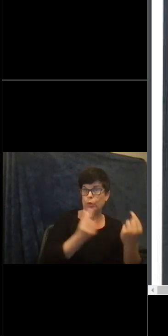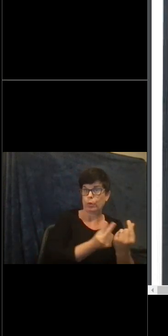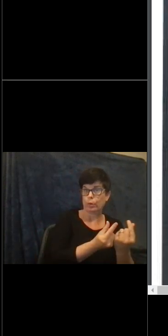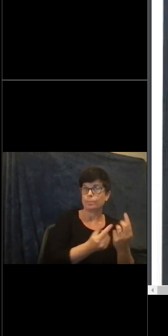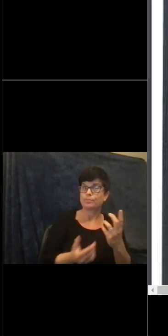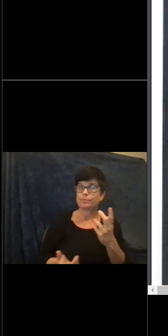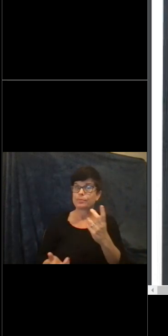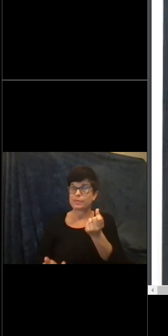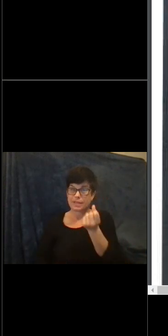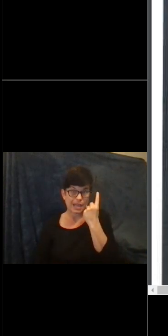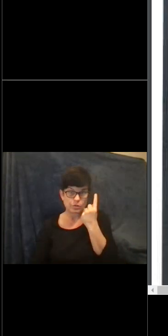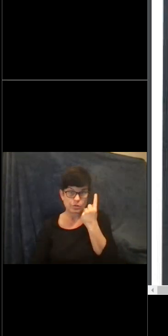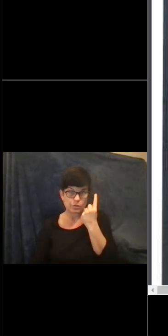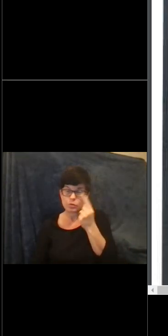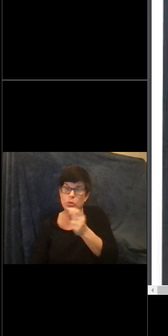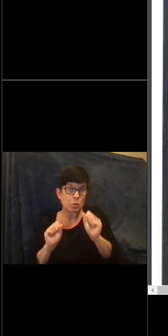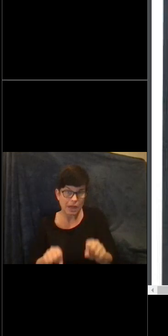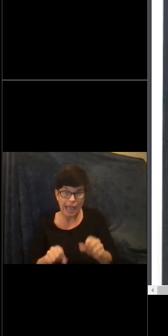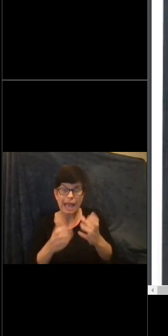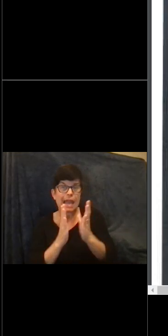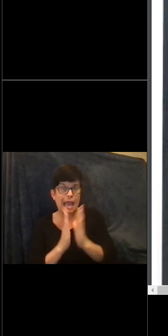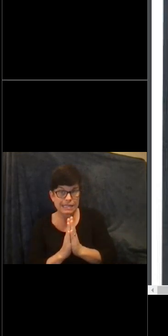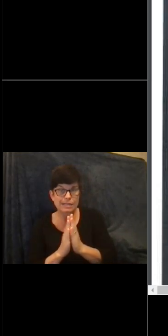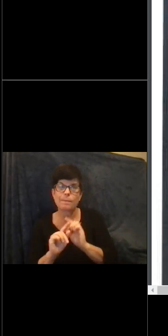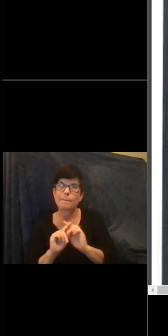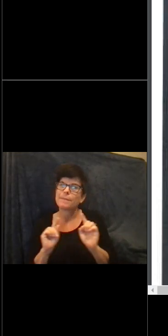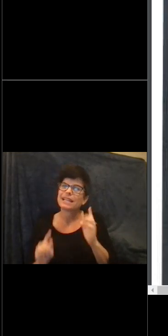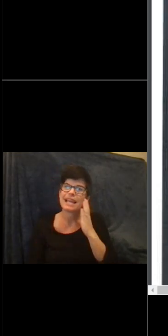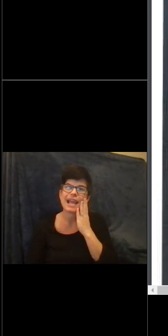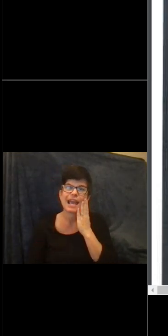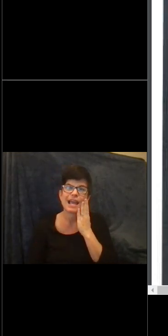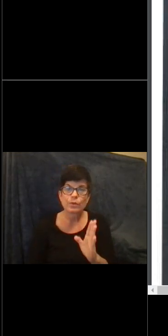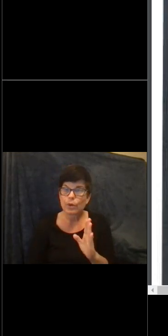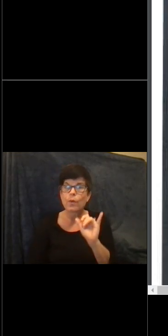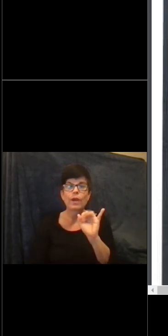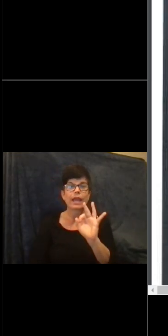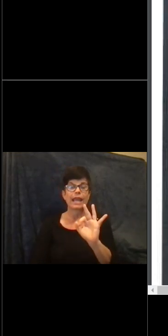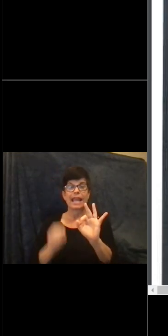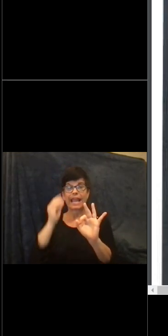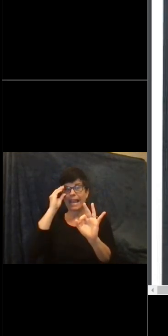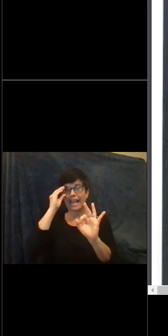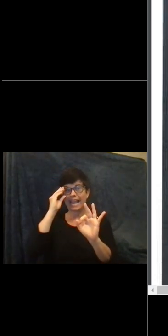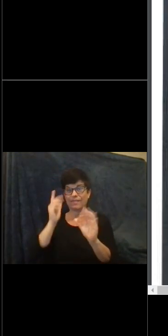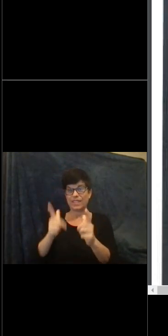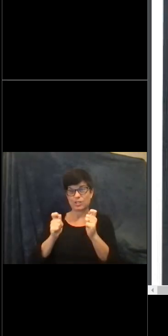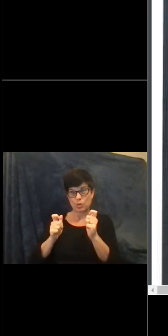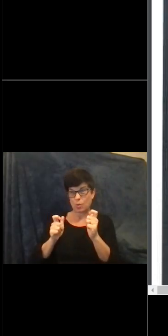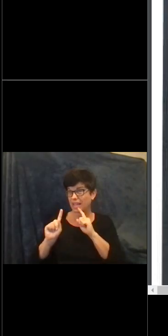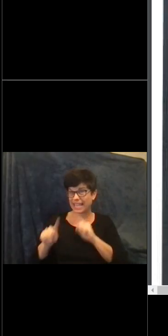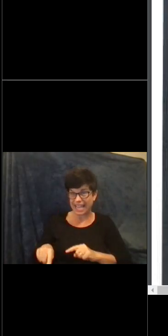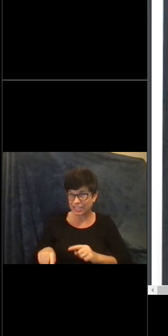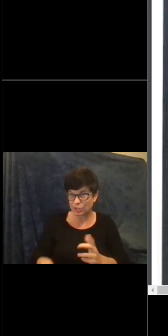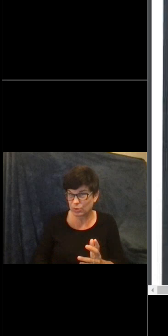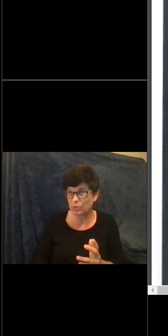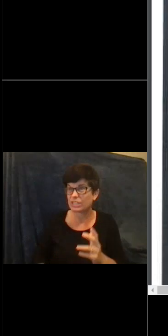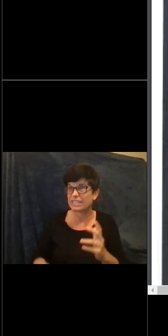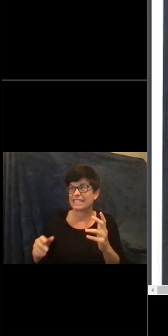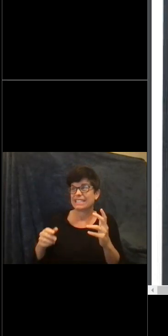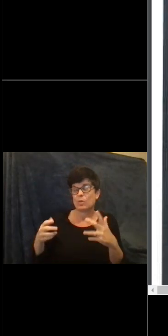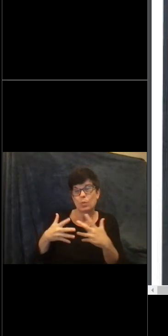Certainly, you have the prerogative to ask that. I don't know if that's going to be a quick answer for you. And that's our fear,